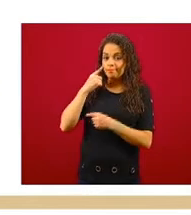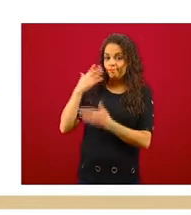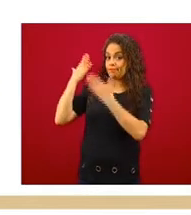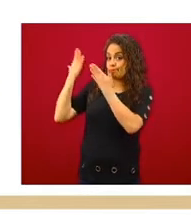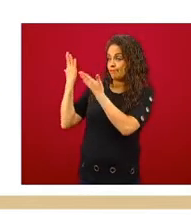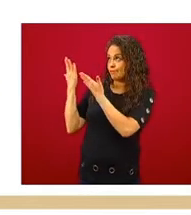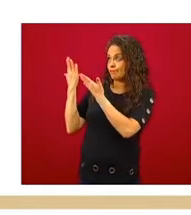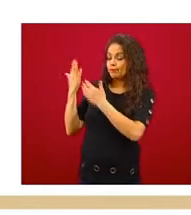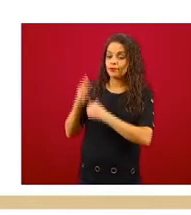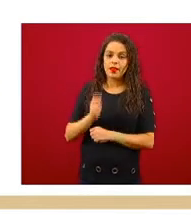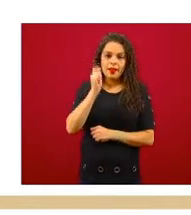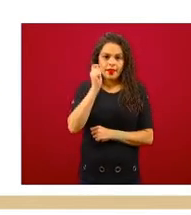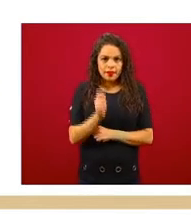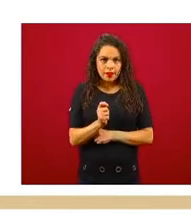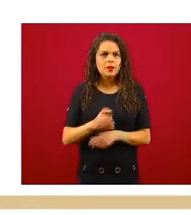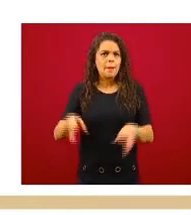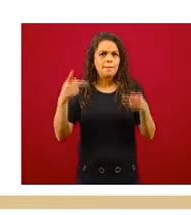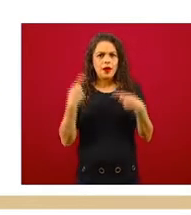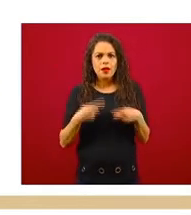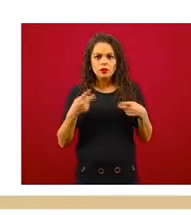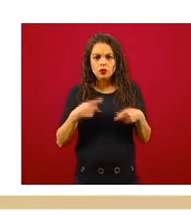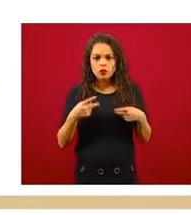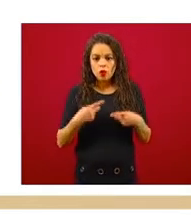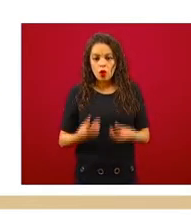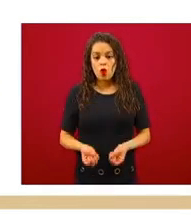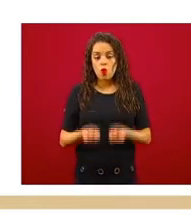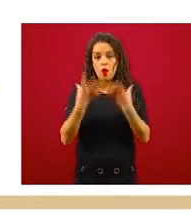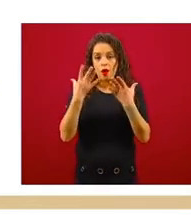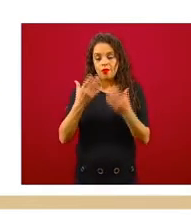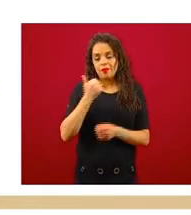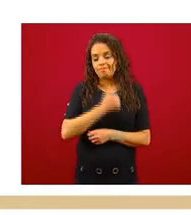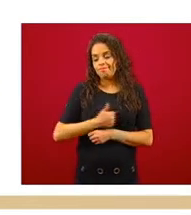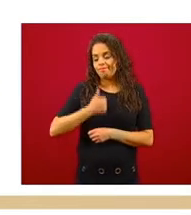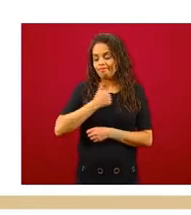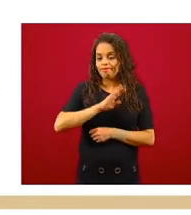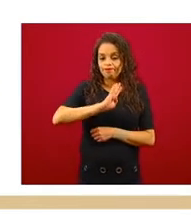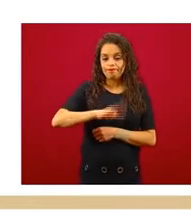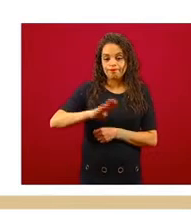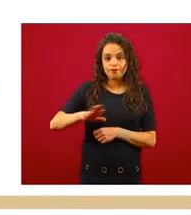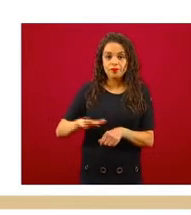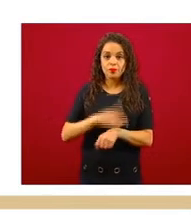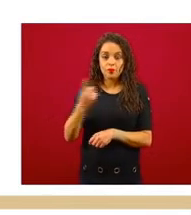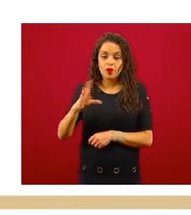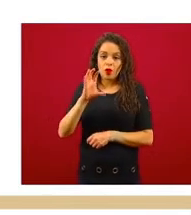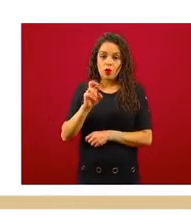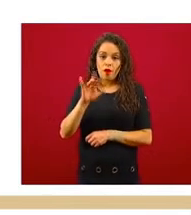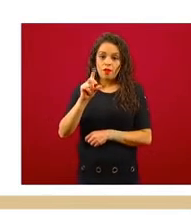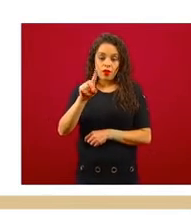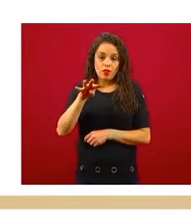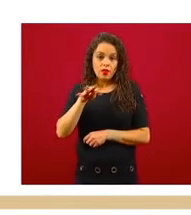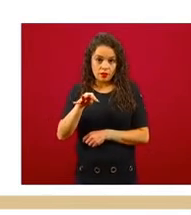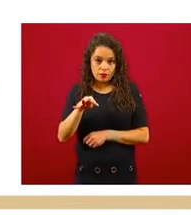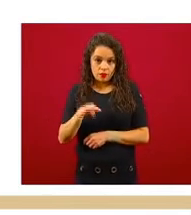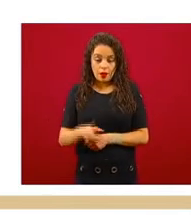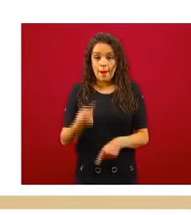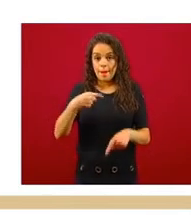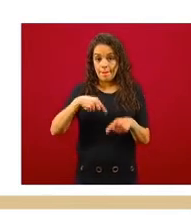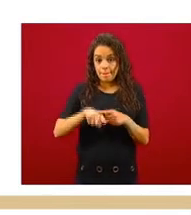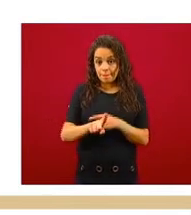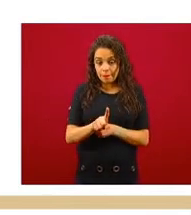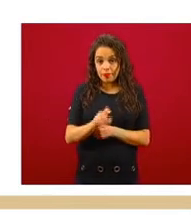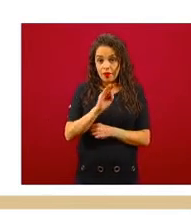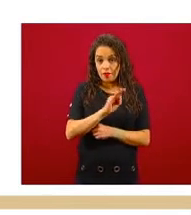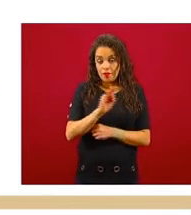precisamente la 14 days. distribución de personas que han The perdido la next vida a slide causa de shows the distribution COVID-19 of por la people fecha who have died de due to